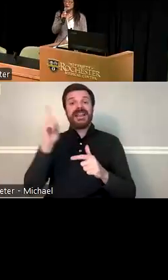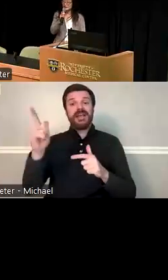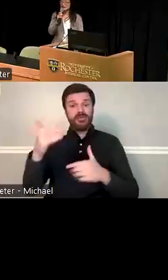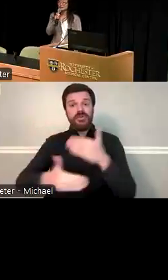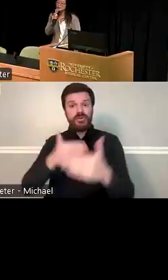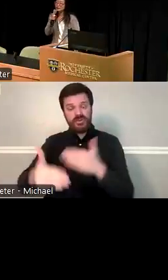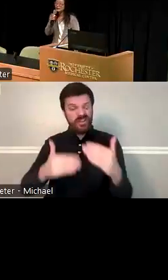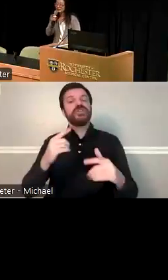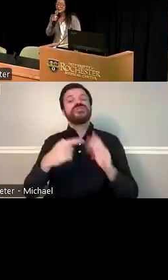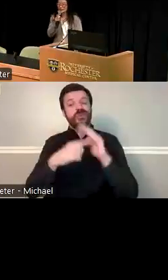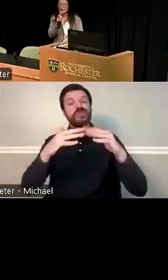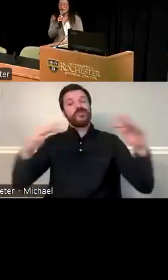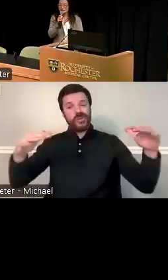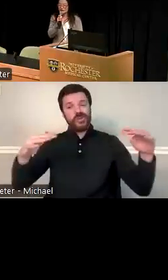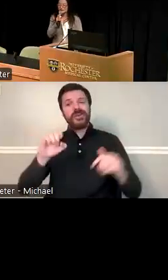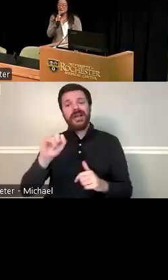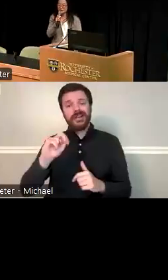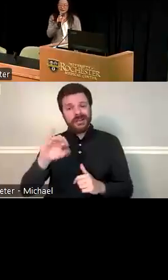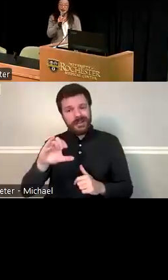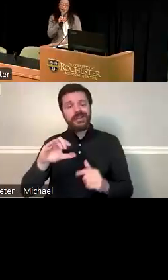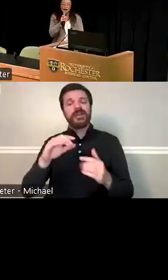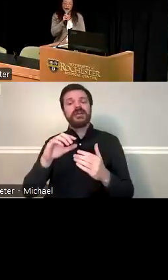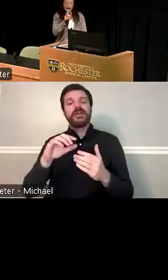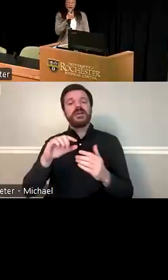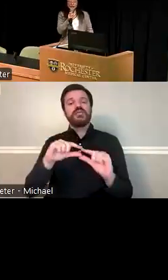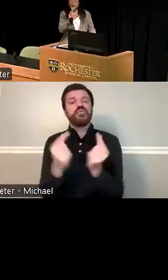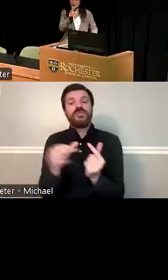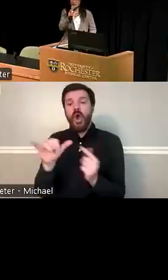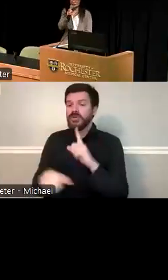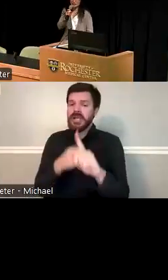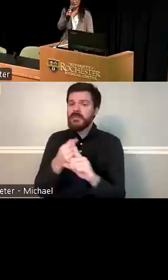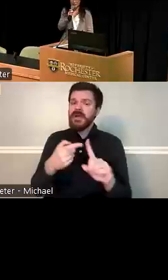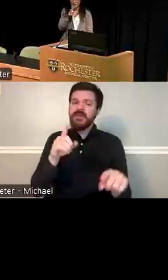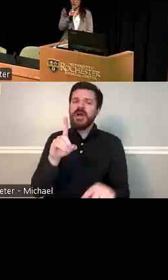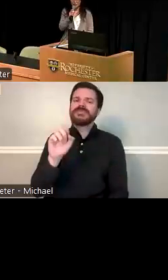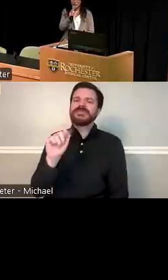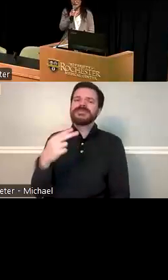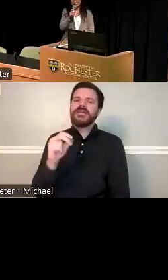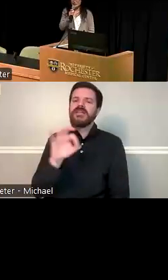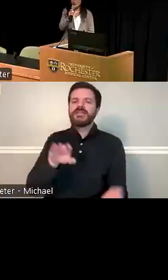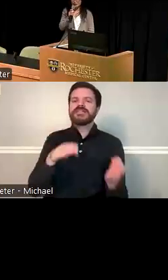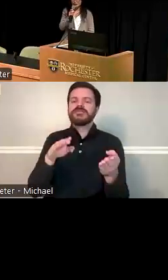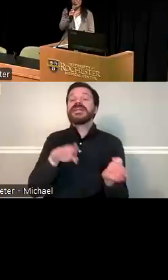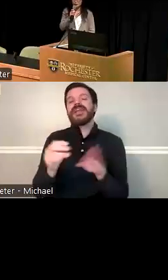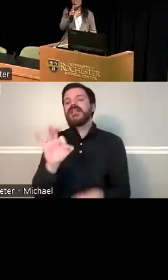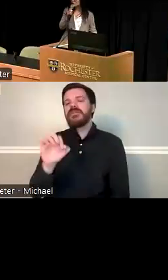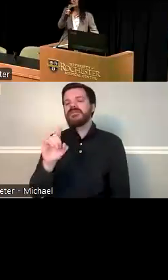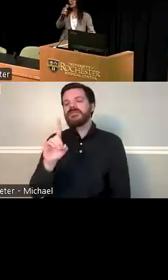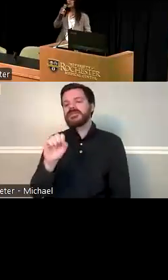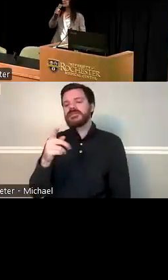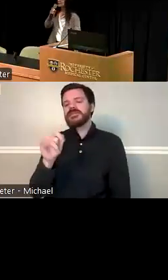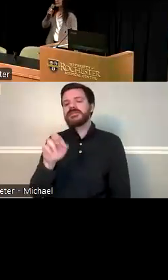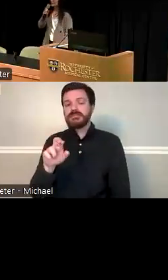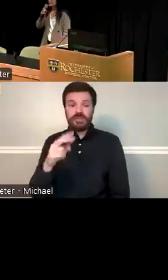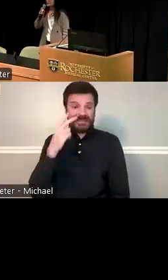racial ethnic groups are affected by these death of despair. And you can see in the early 1900s, the death of despair was pretty